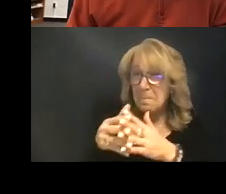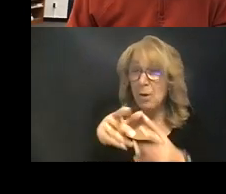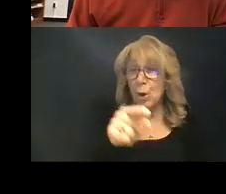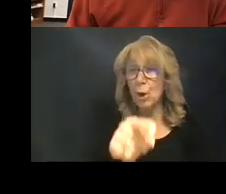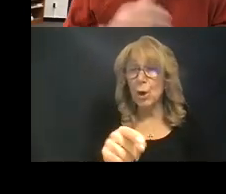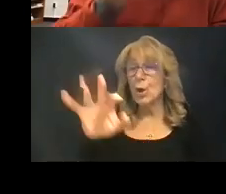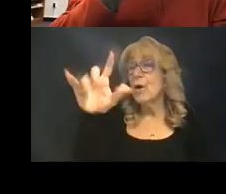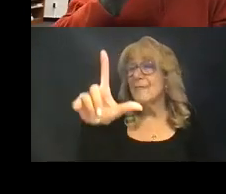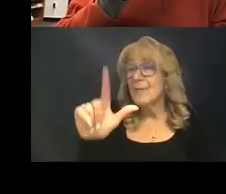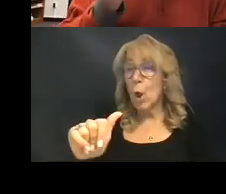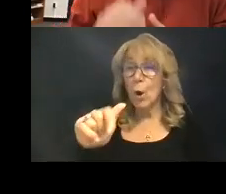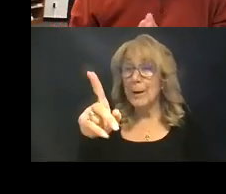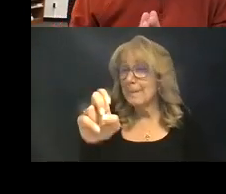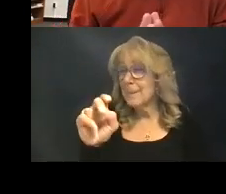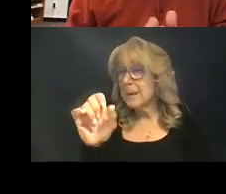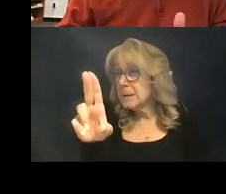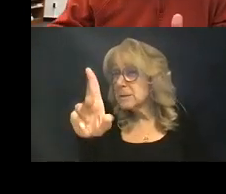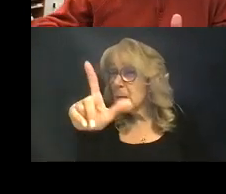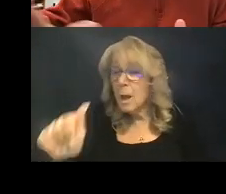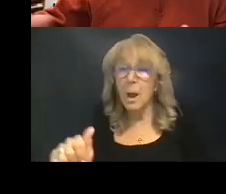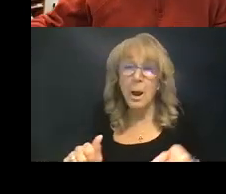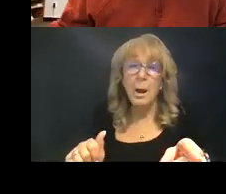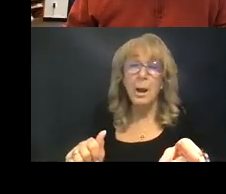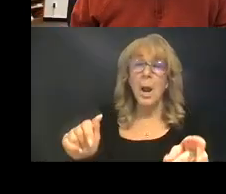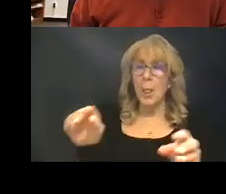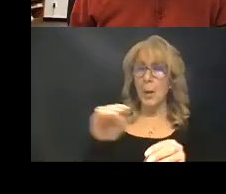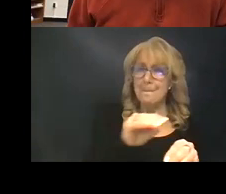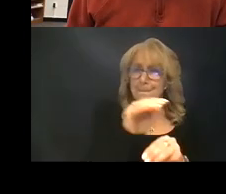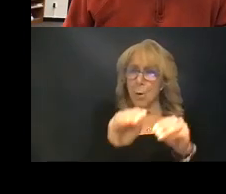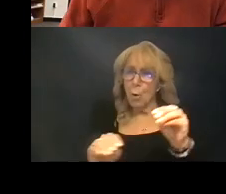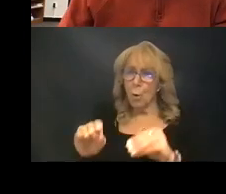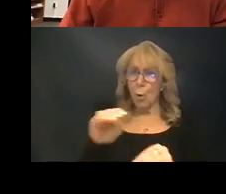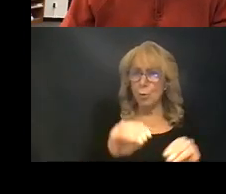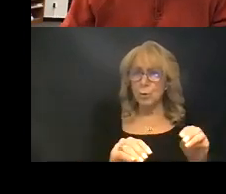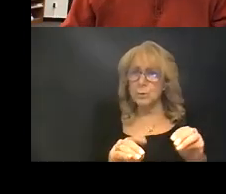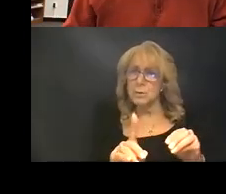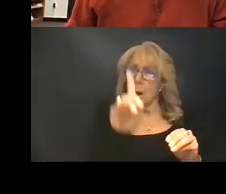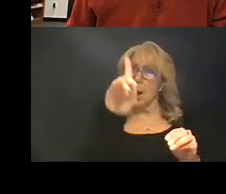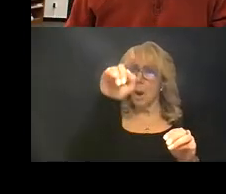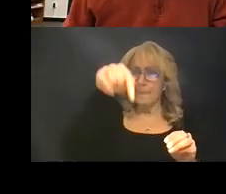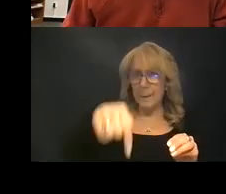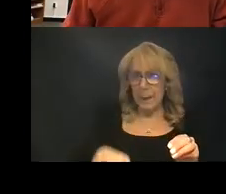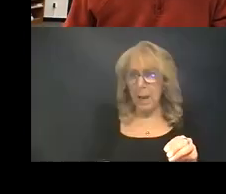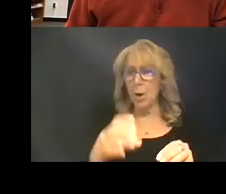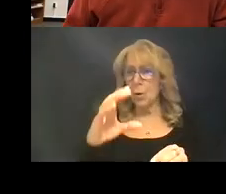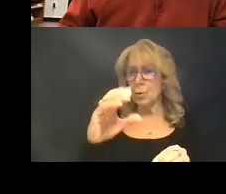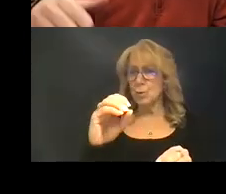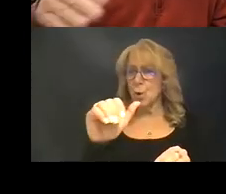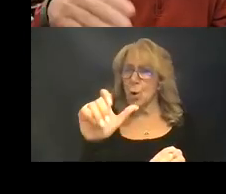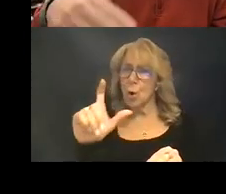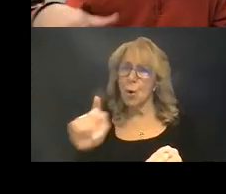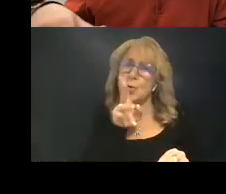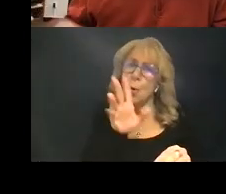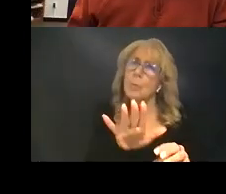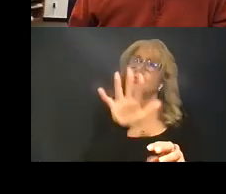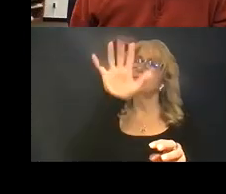Florida Peninsula and the motions that occur up and down the coast. The video will